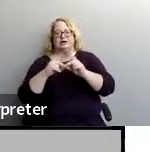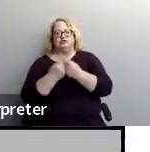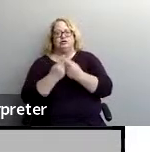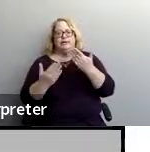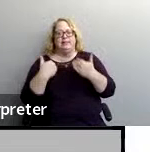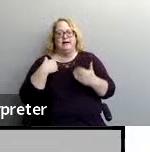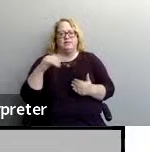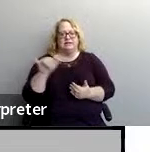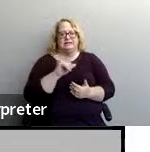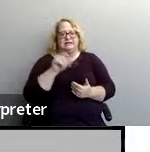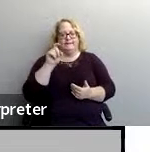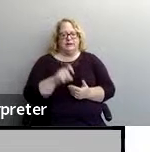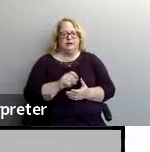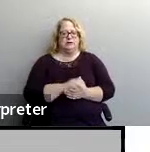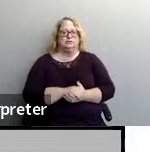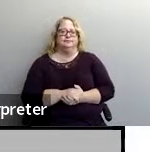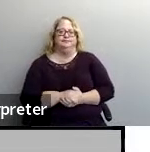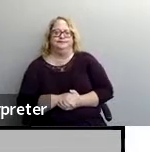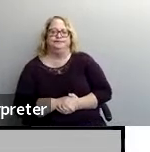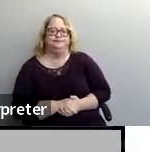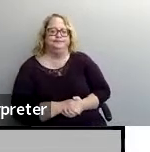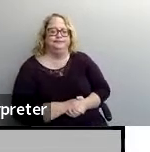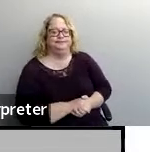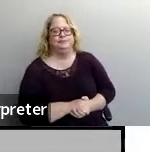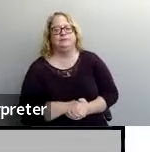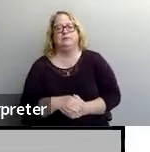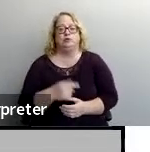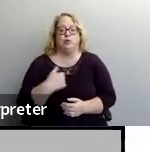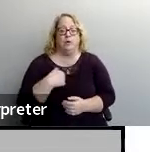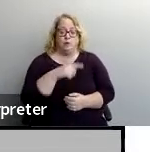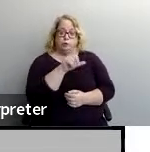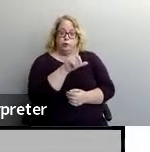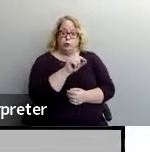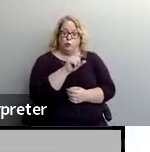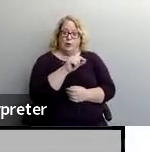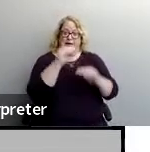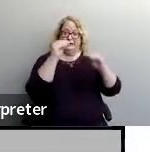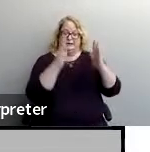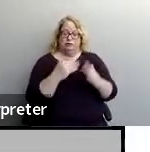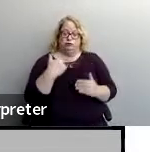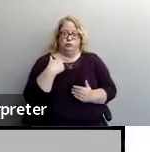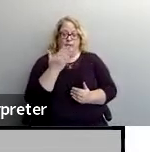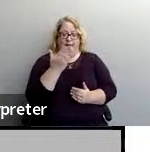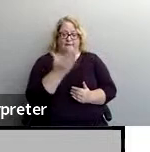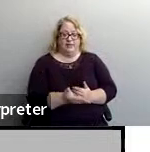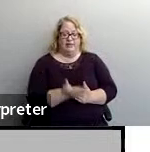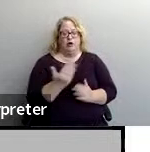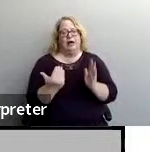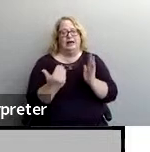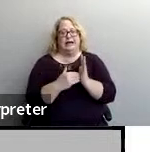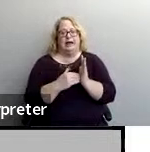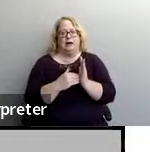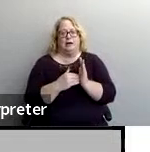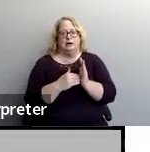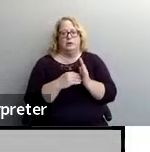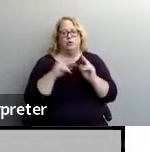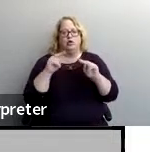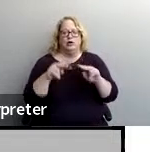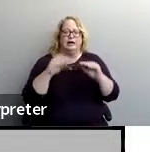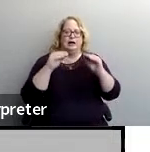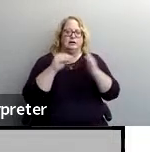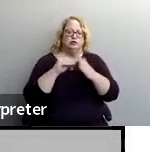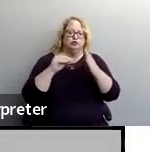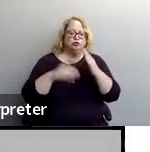that same need as well? And so of those 20 teachers that you have before you, again, we're looking at